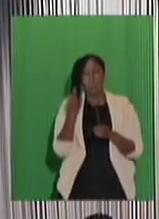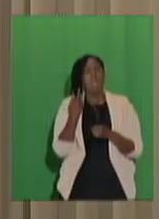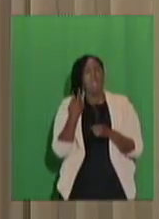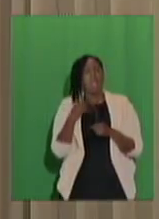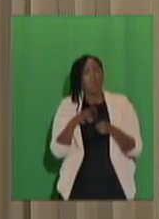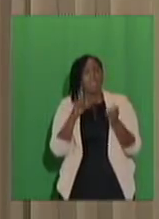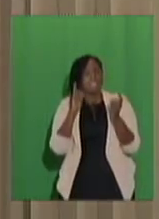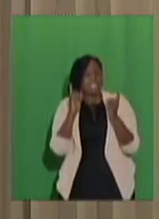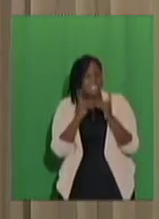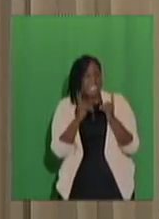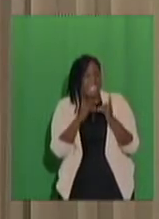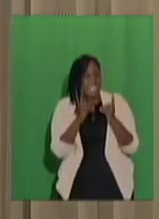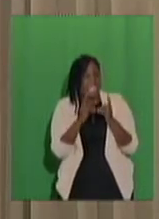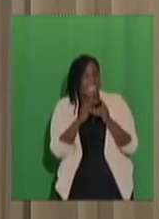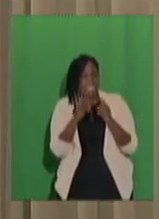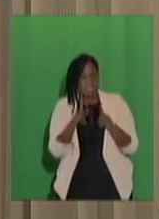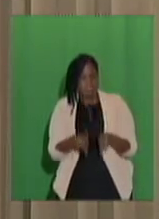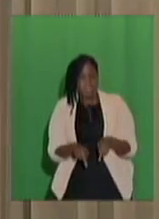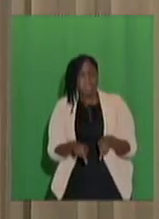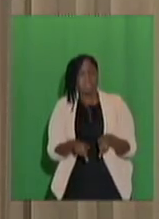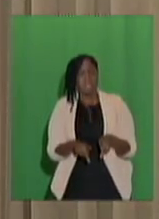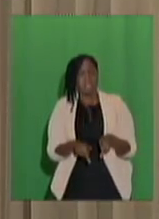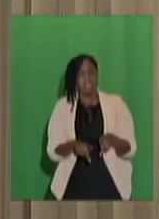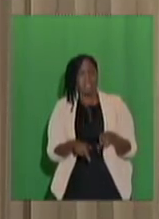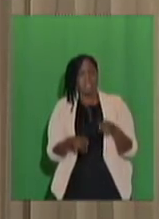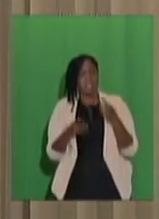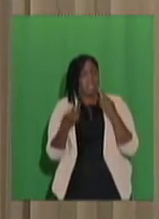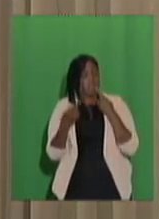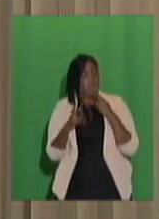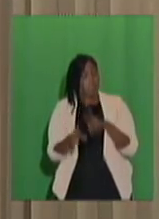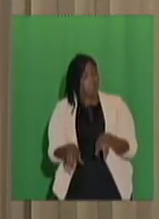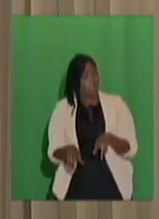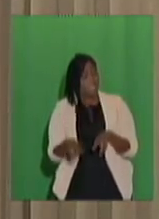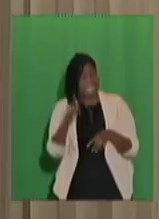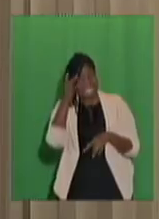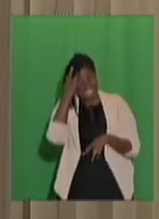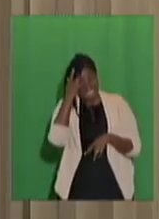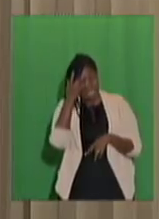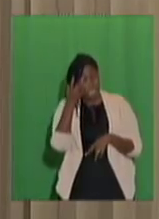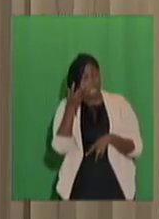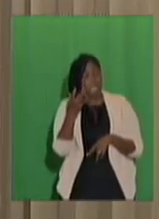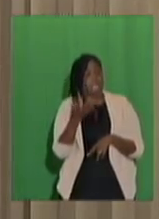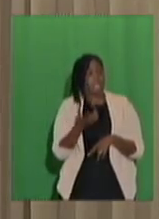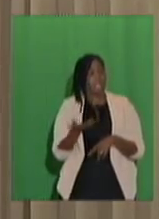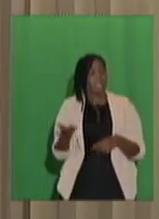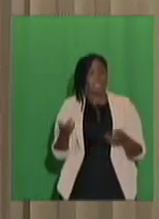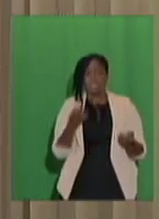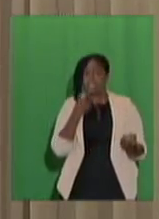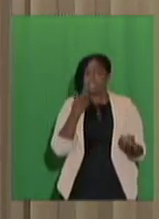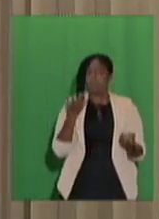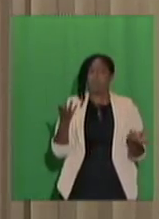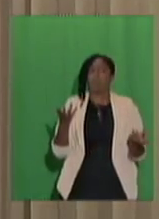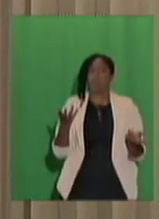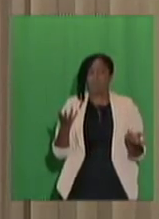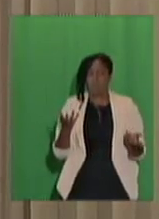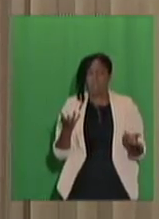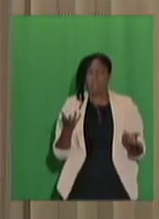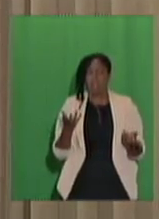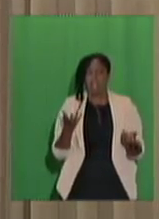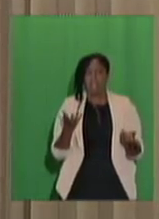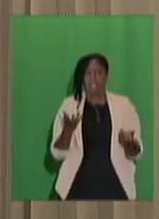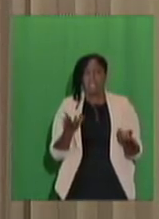symptoms. The exact date that the person reported symptoms. I think we're going again into the realm of